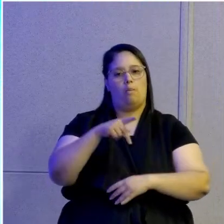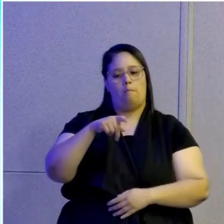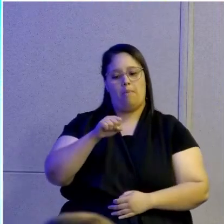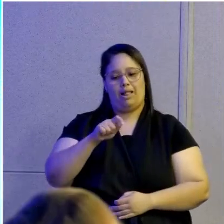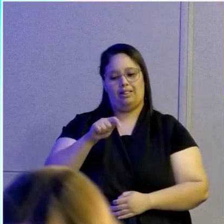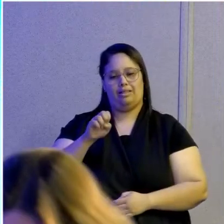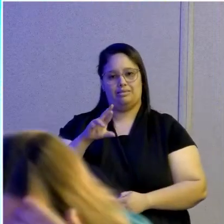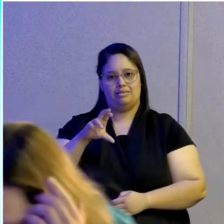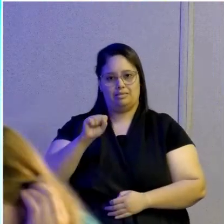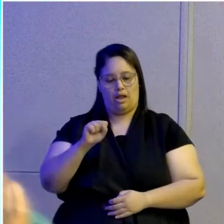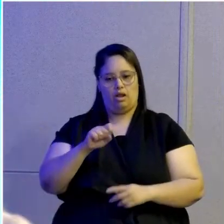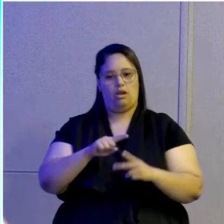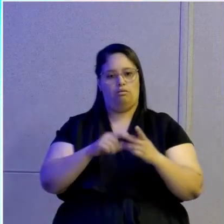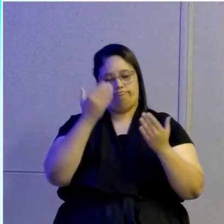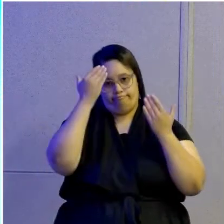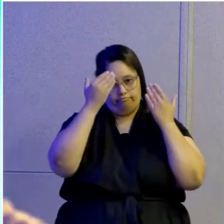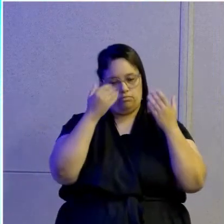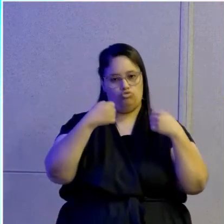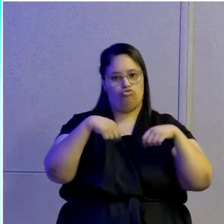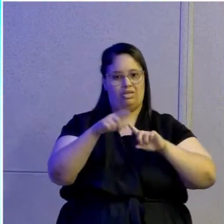to the chairperson